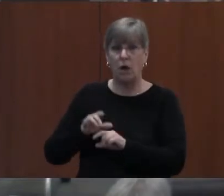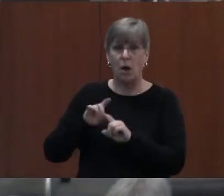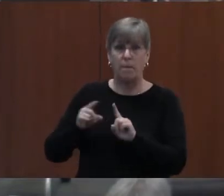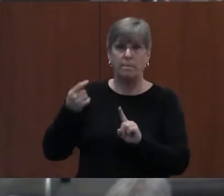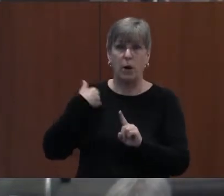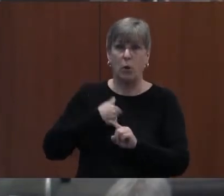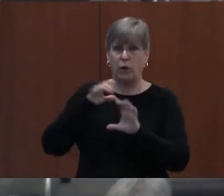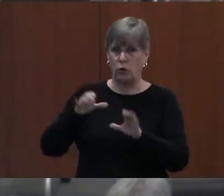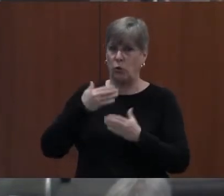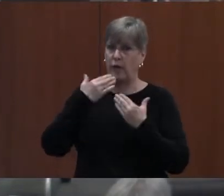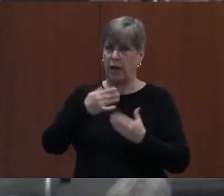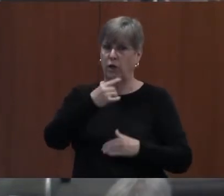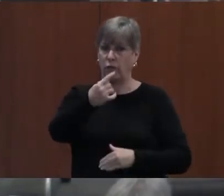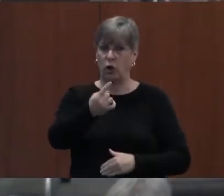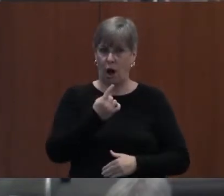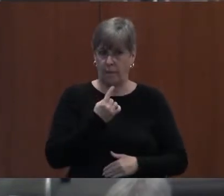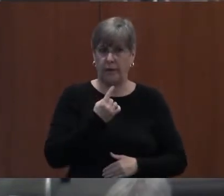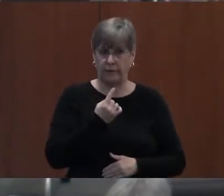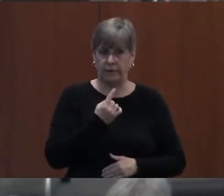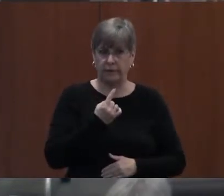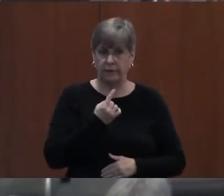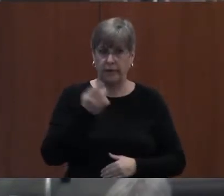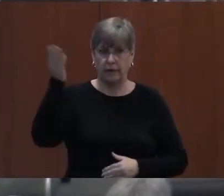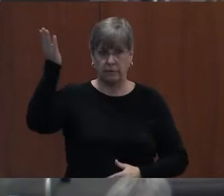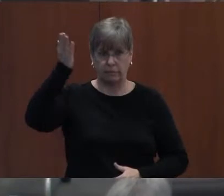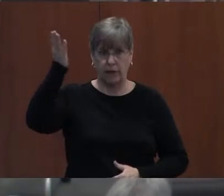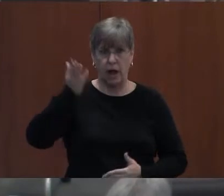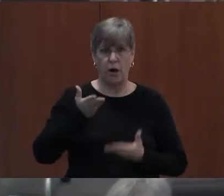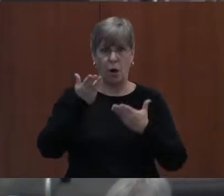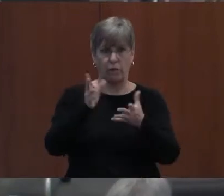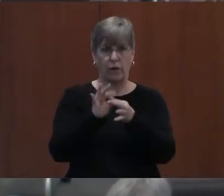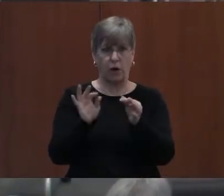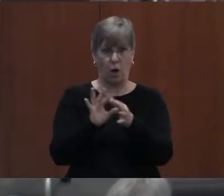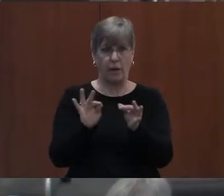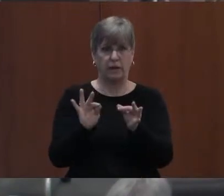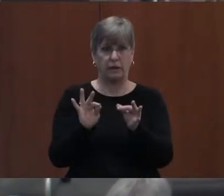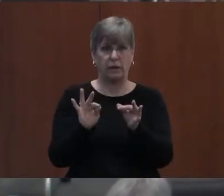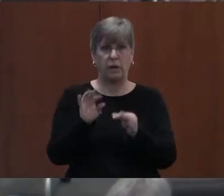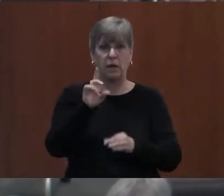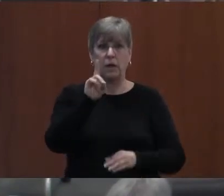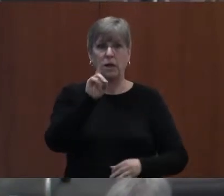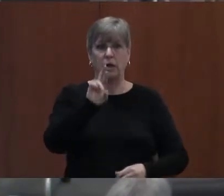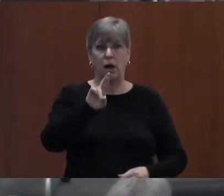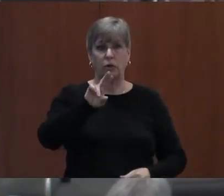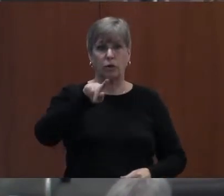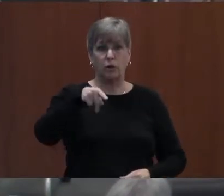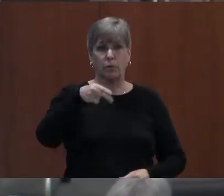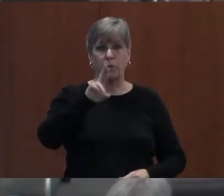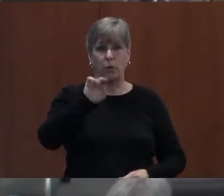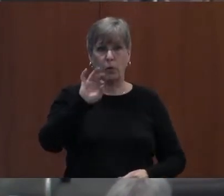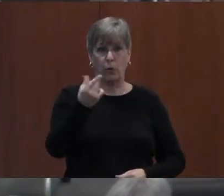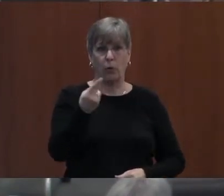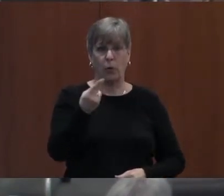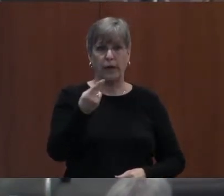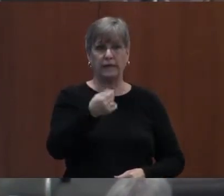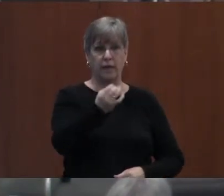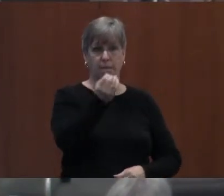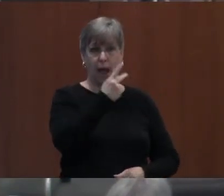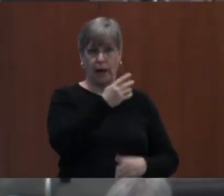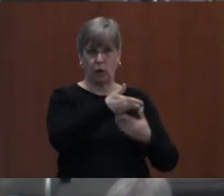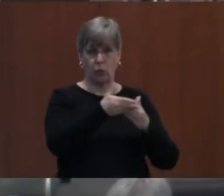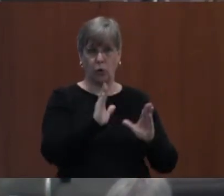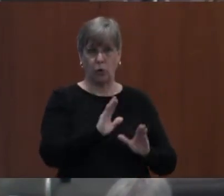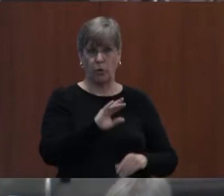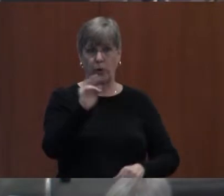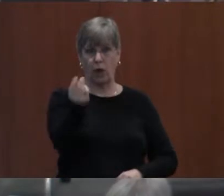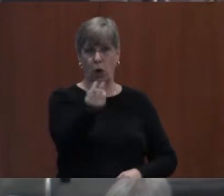we thank you for coming forward and offering your comments. Dr. Pugh is in the rear. If you could